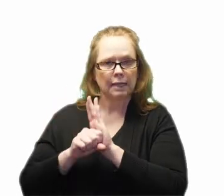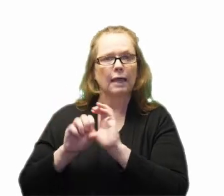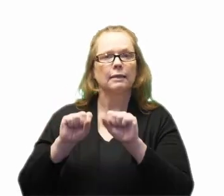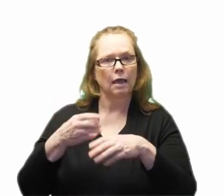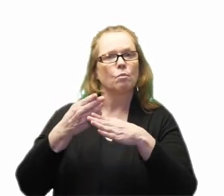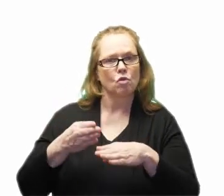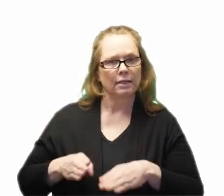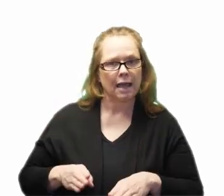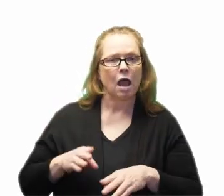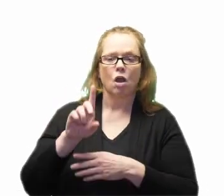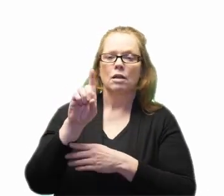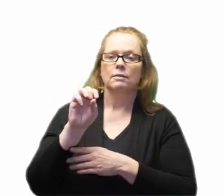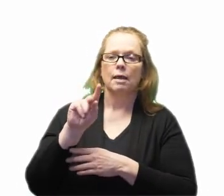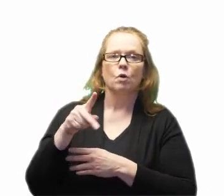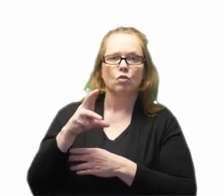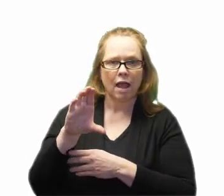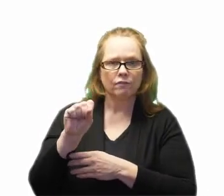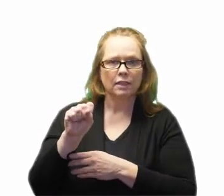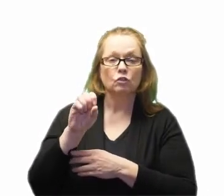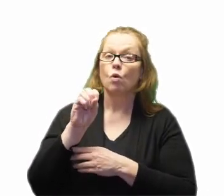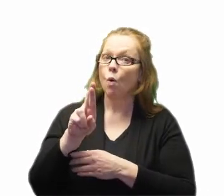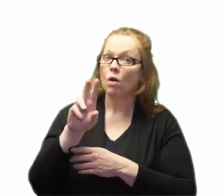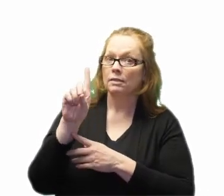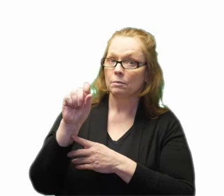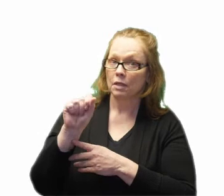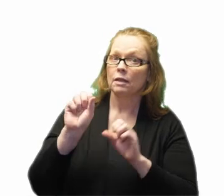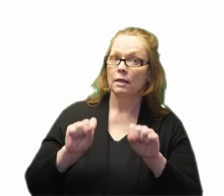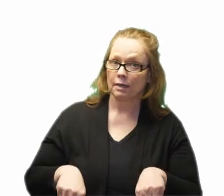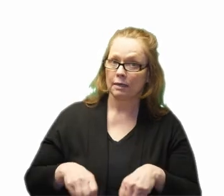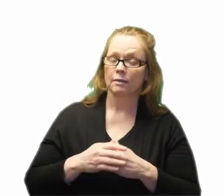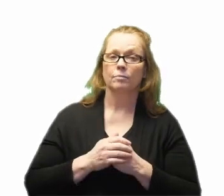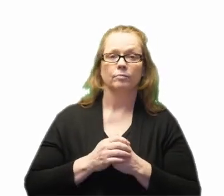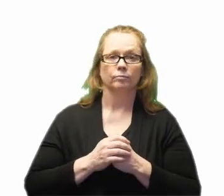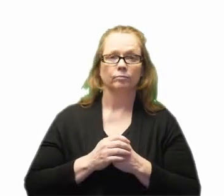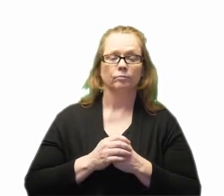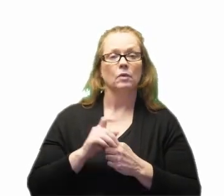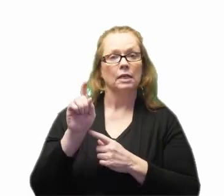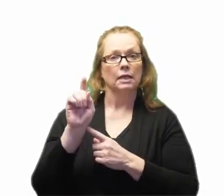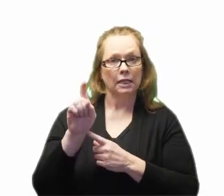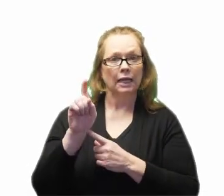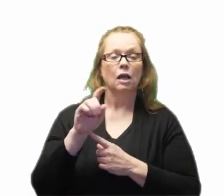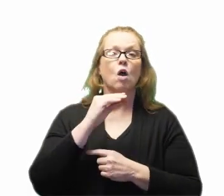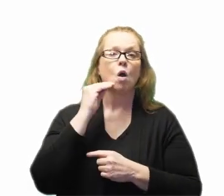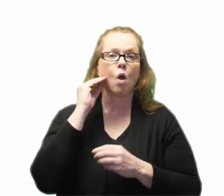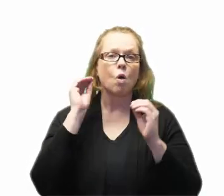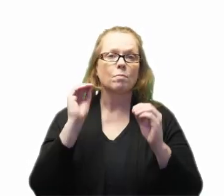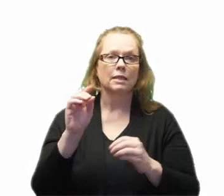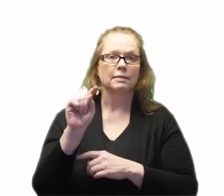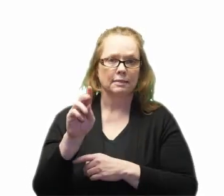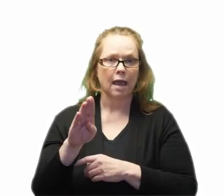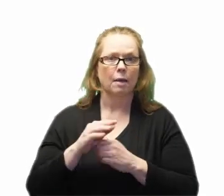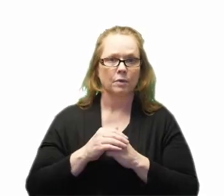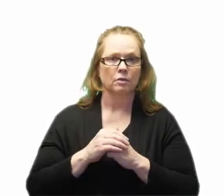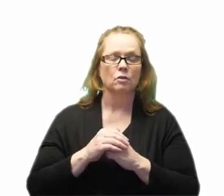district, state, demographics, or disabilities. Click the Homeless tab